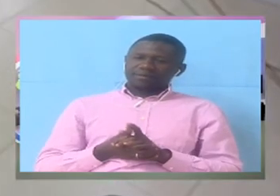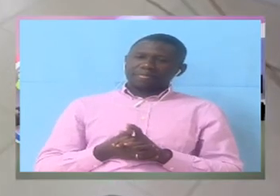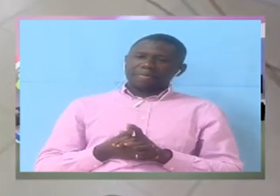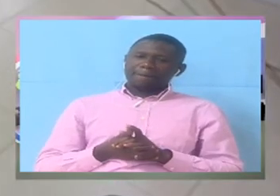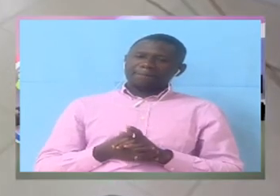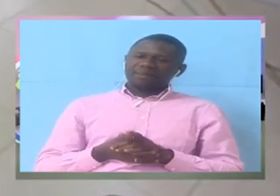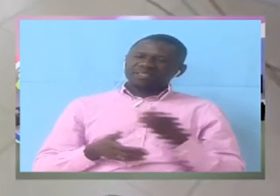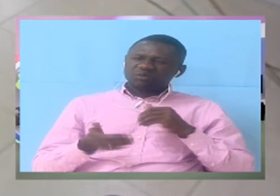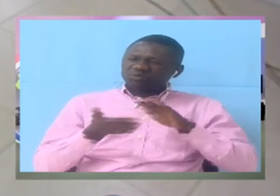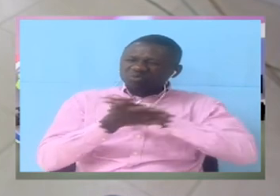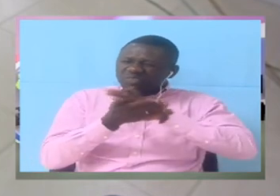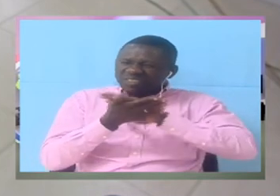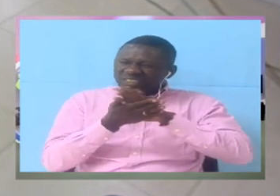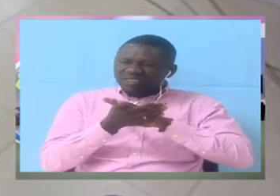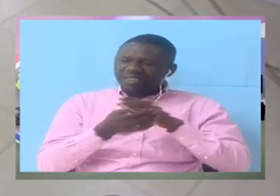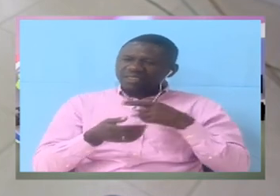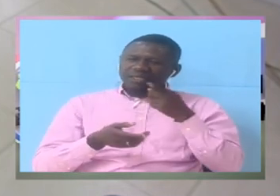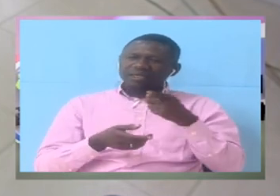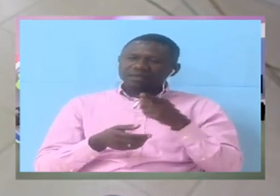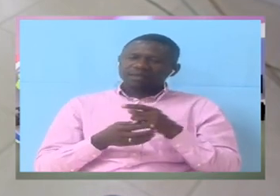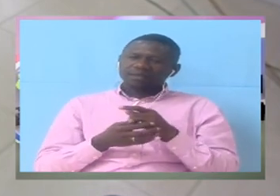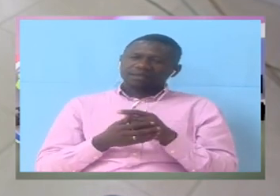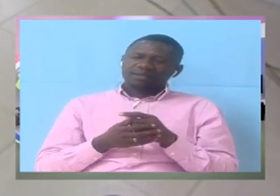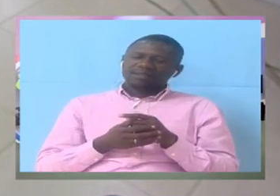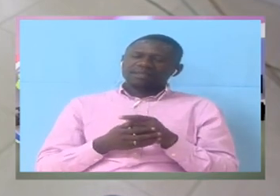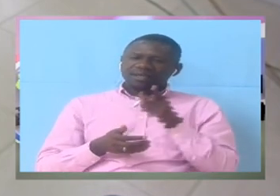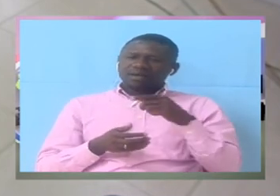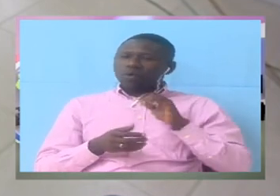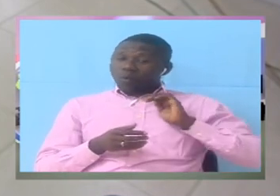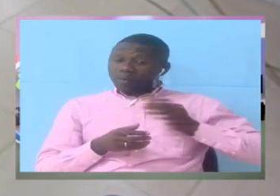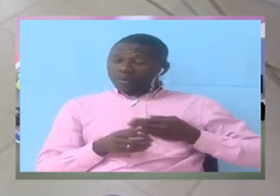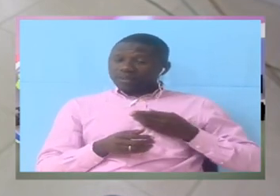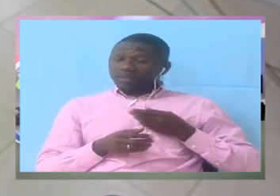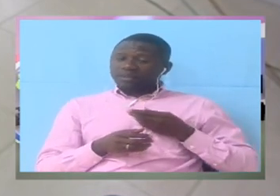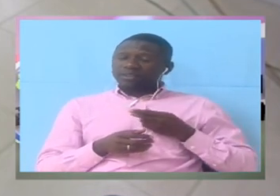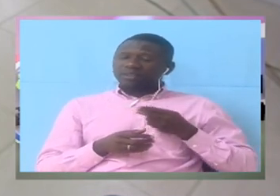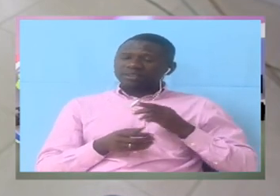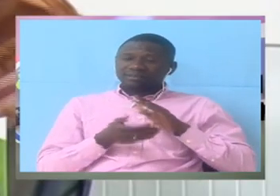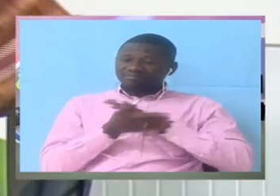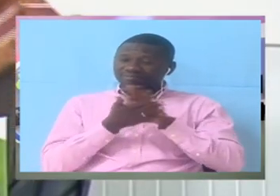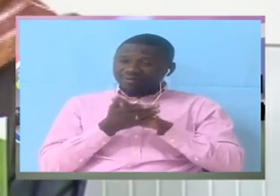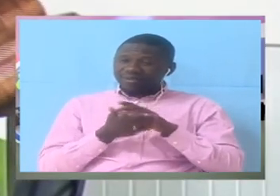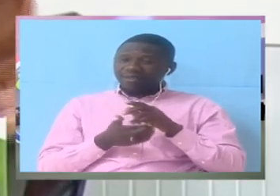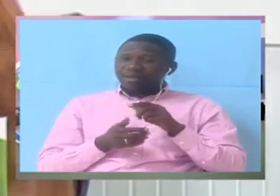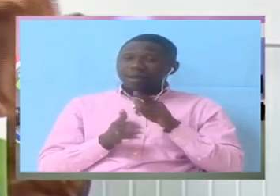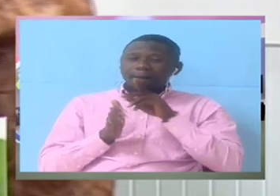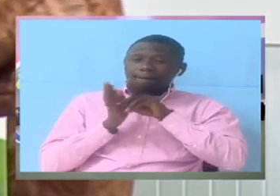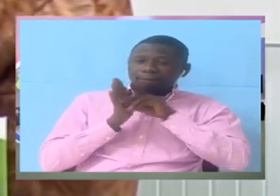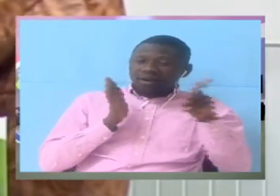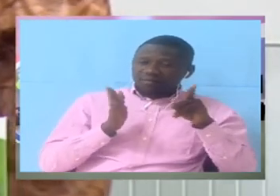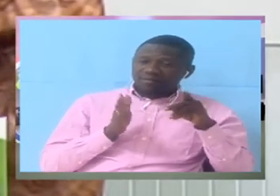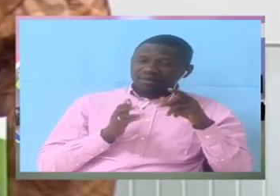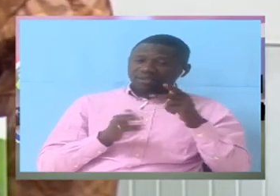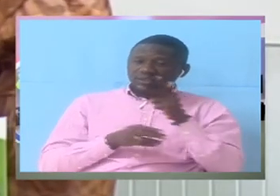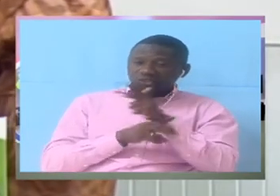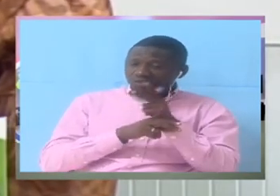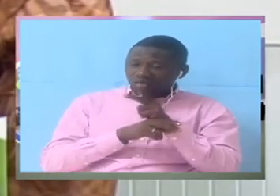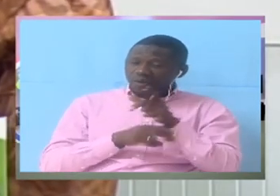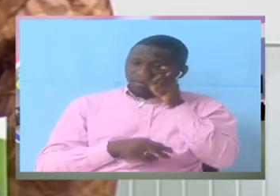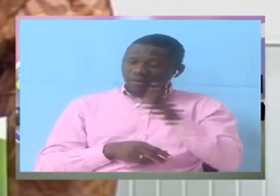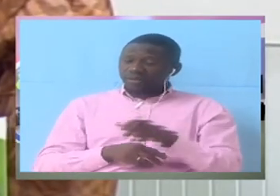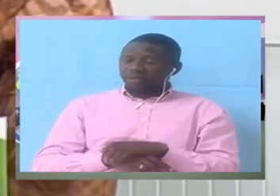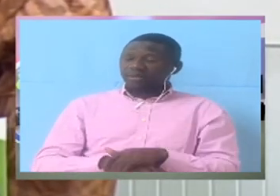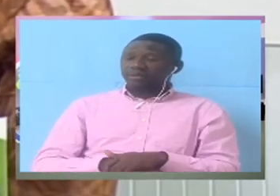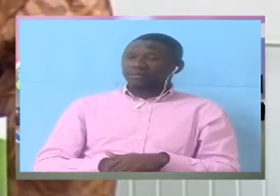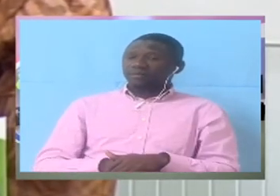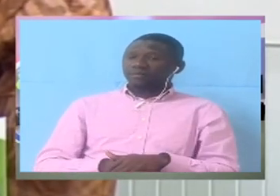She bleached her skin. She bleached her skin, the type that I have never seen before in my life.